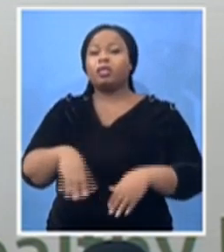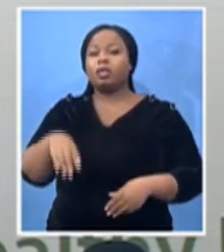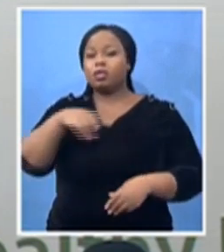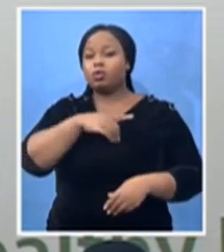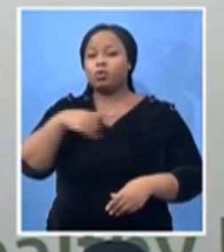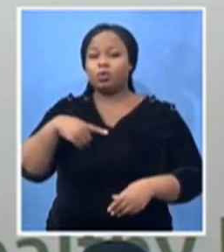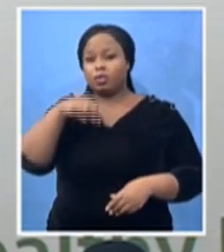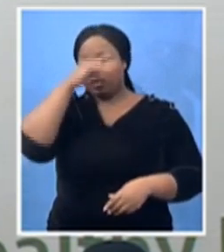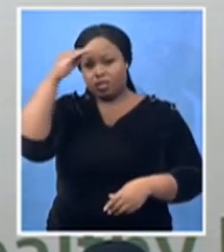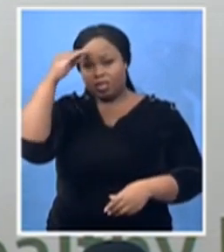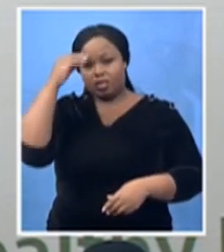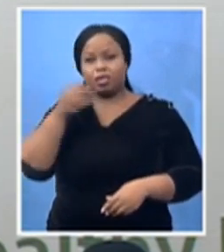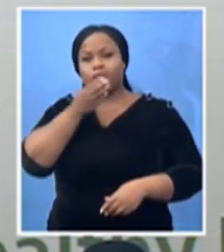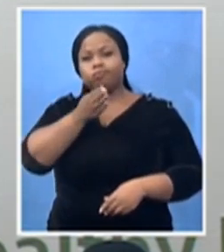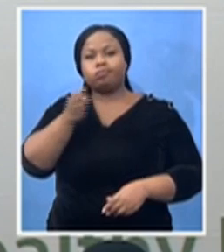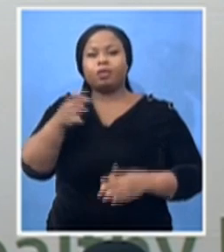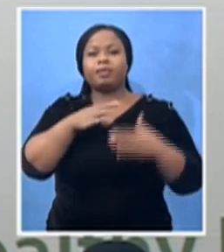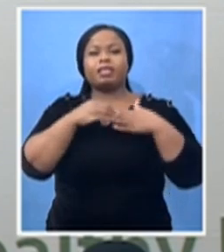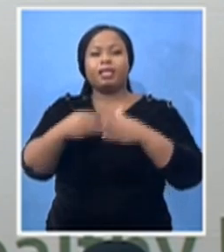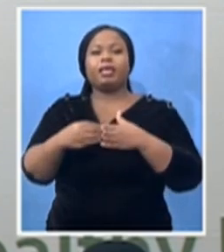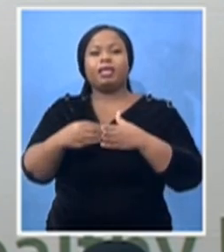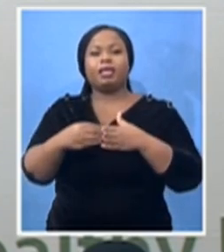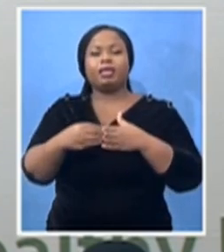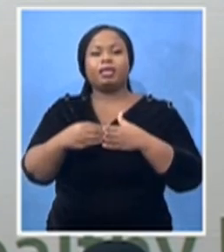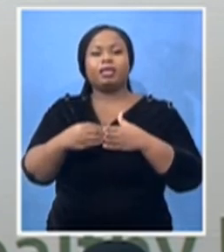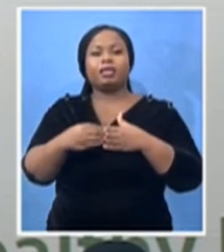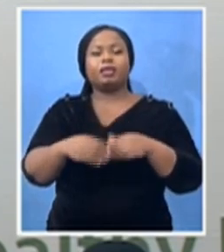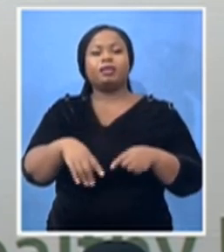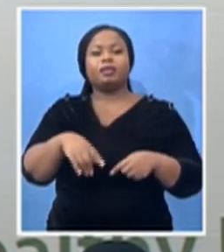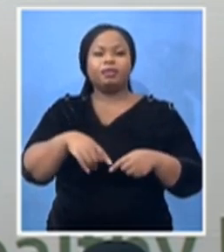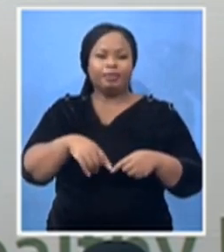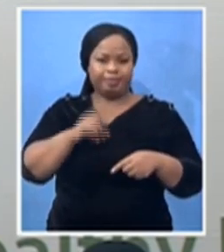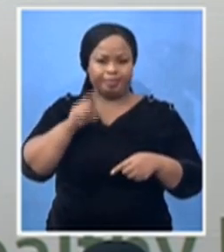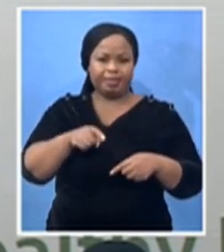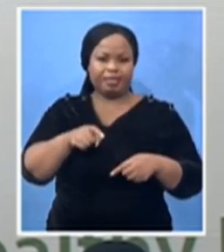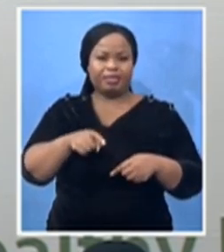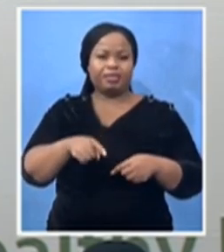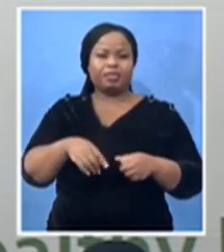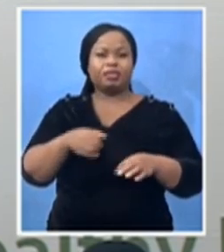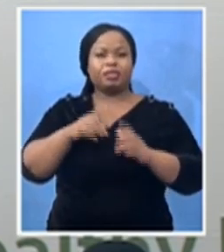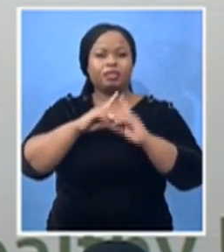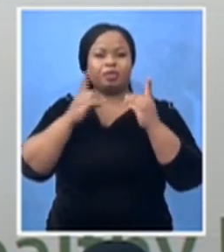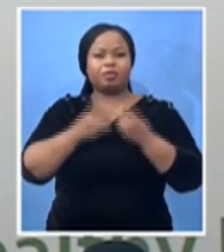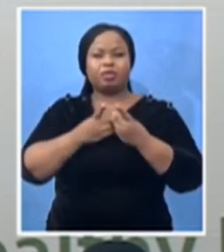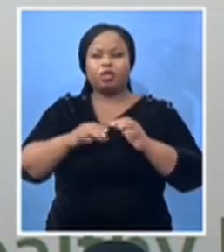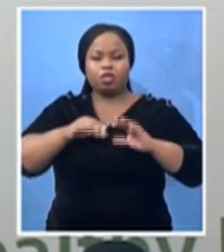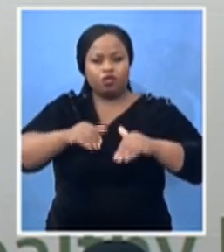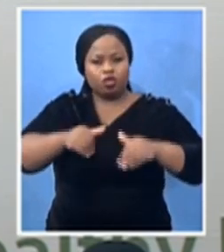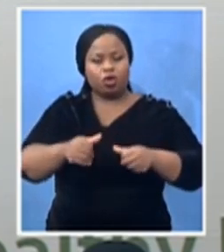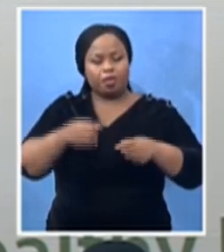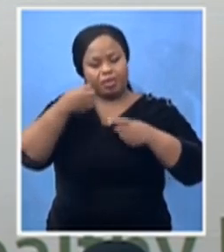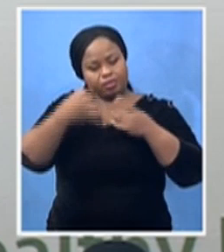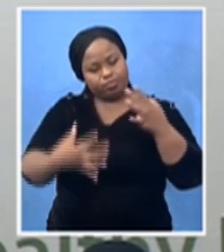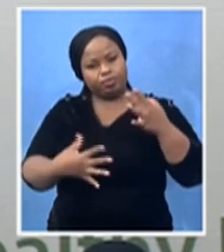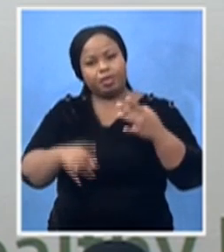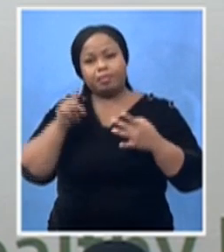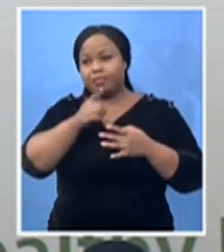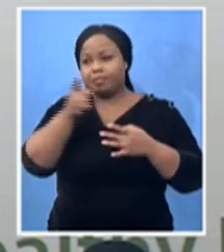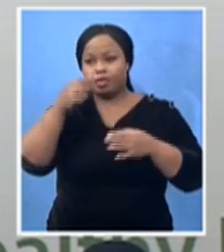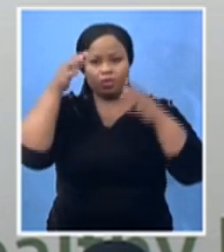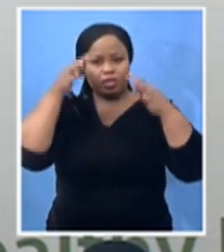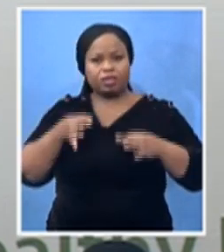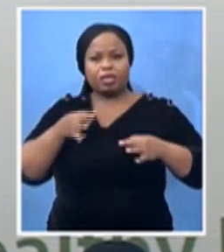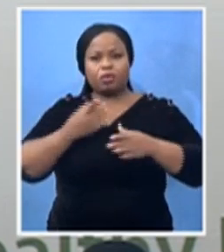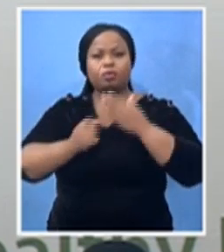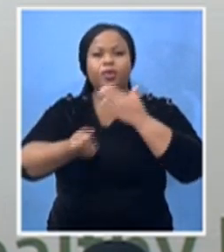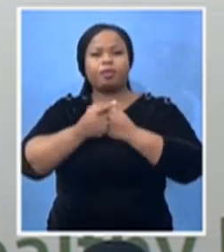the respect of doctors, in respect of nurses, physiotherapists, they must decide what should happen to patients. It shouldn't be